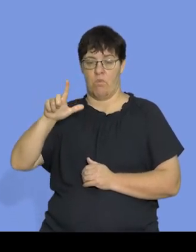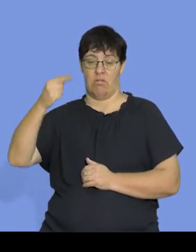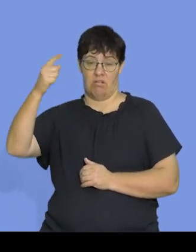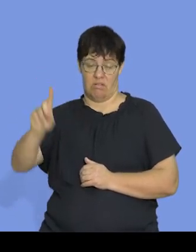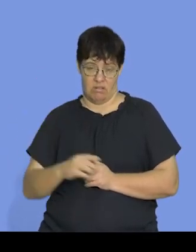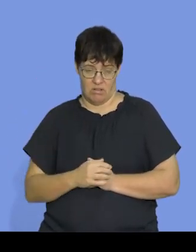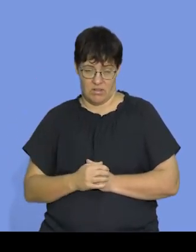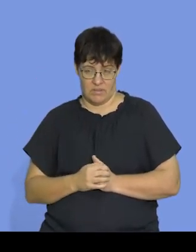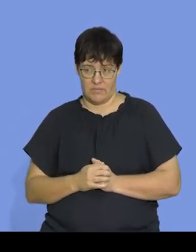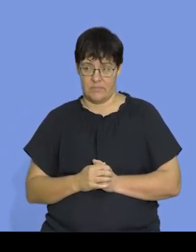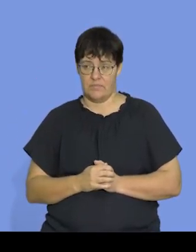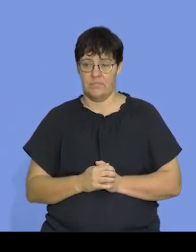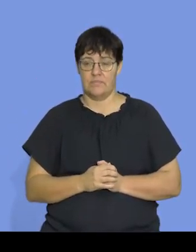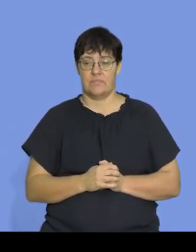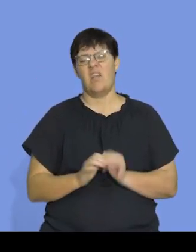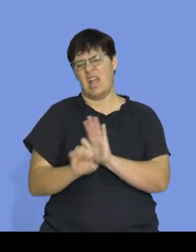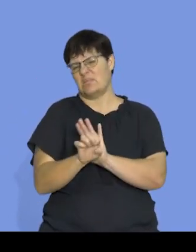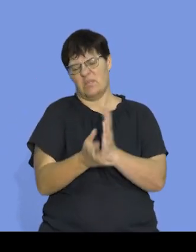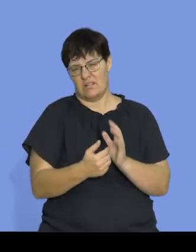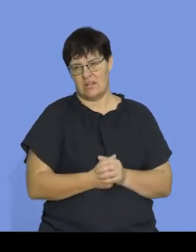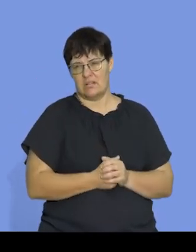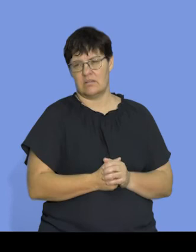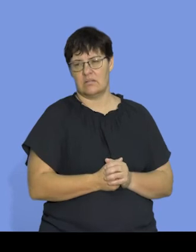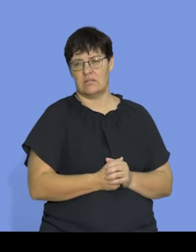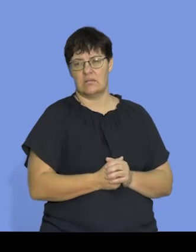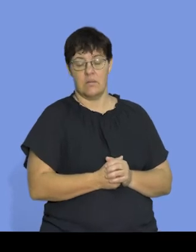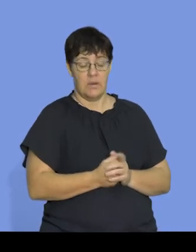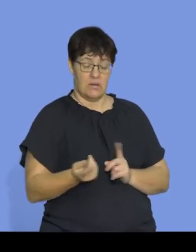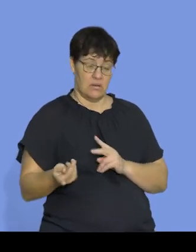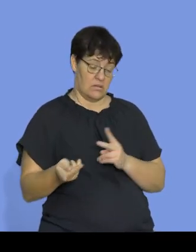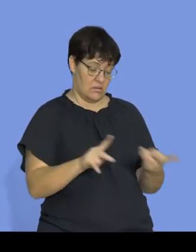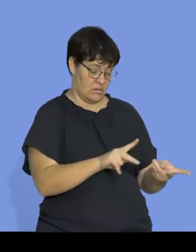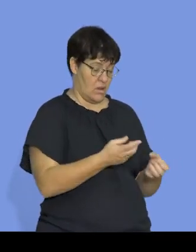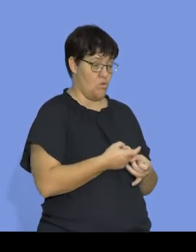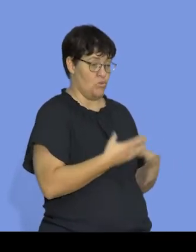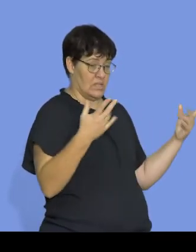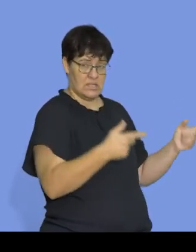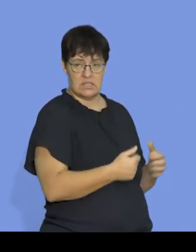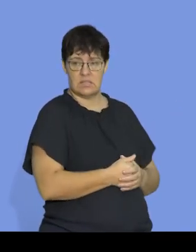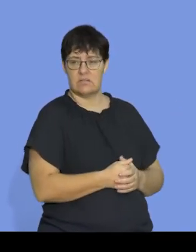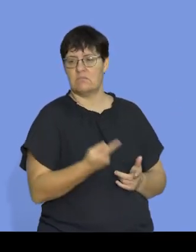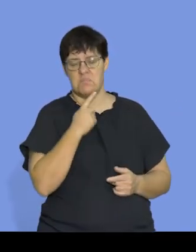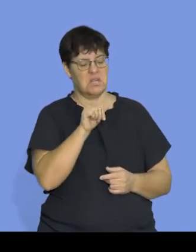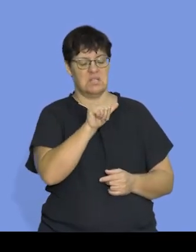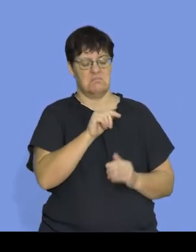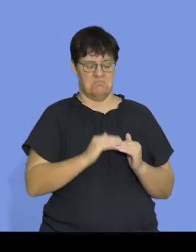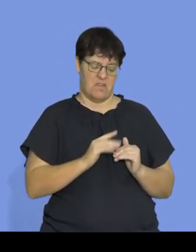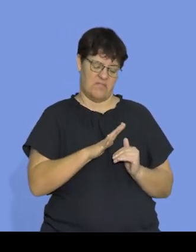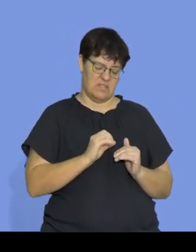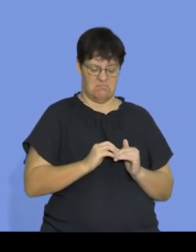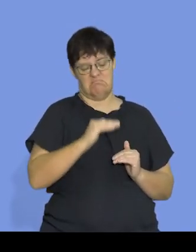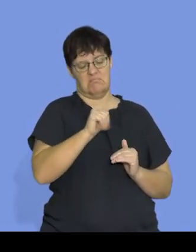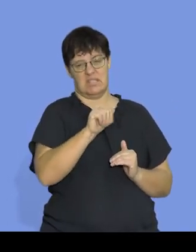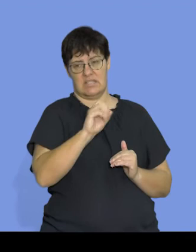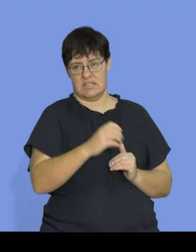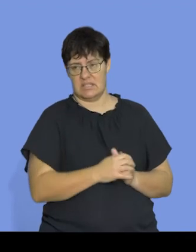example. All right, and then how much is released? From 90, let's say this is 60 kilojoules for argument's sake. So the